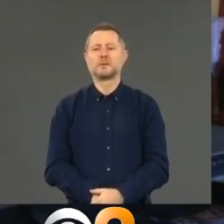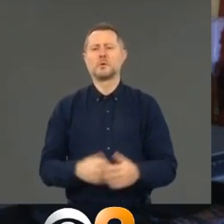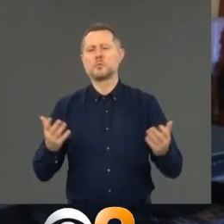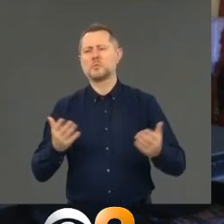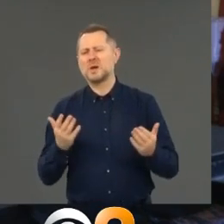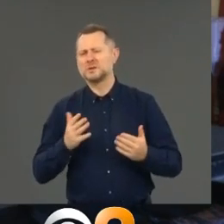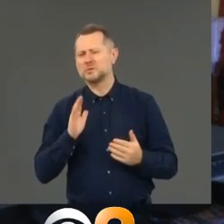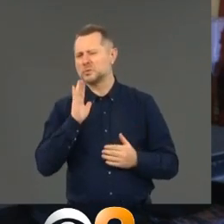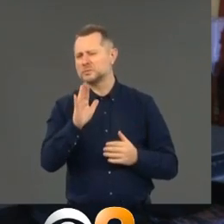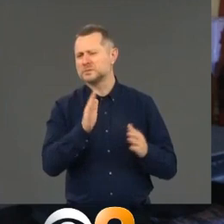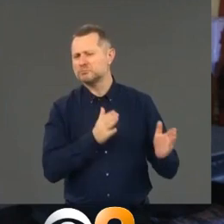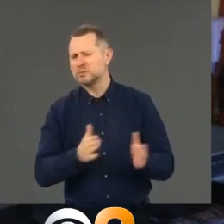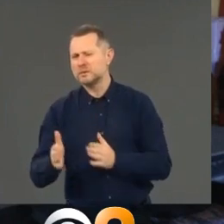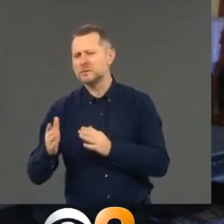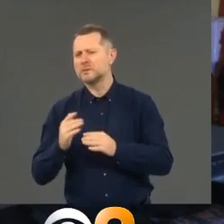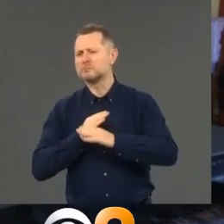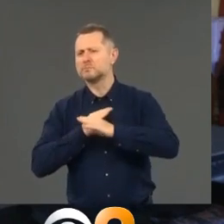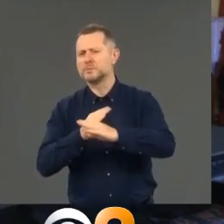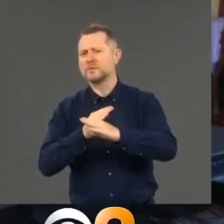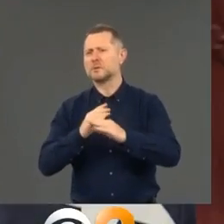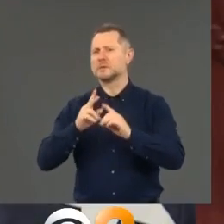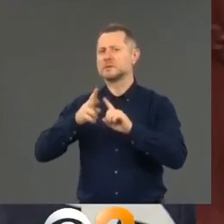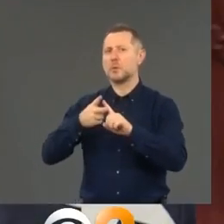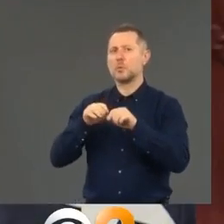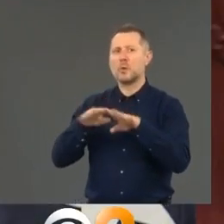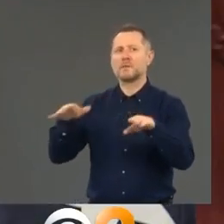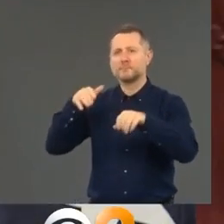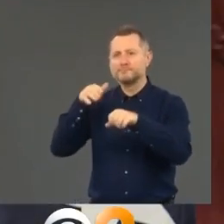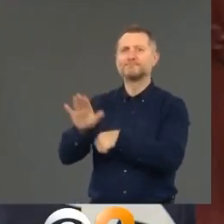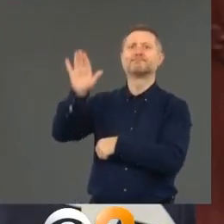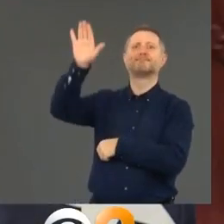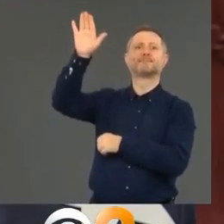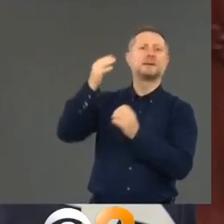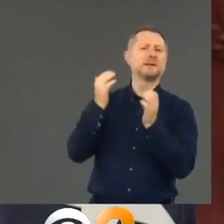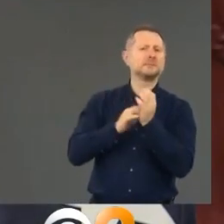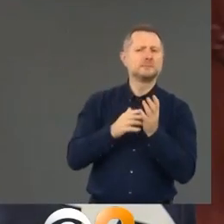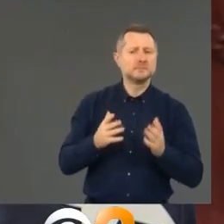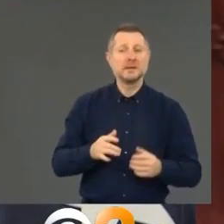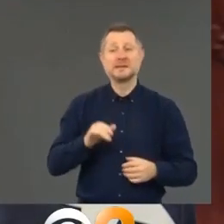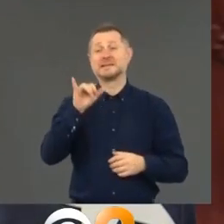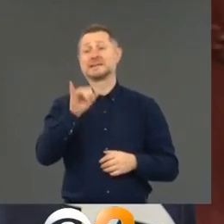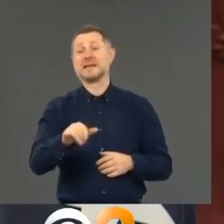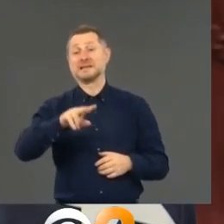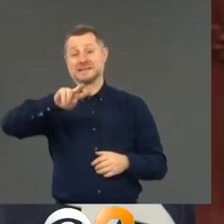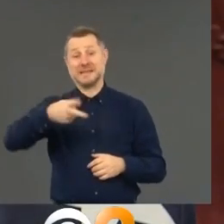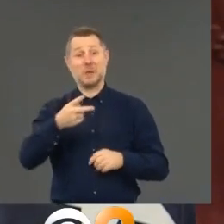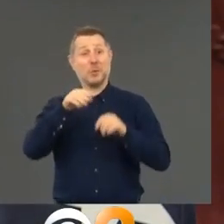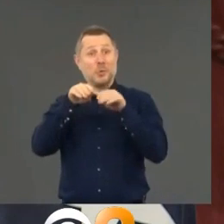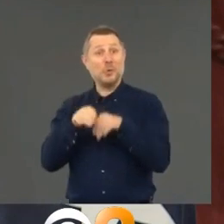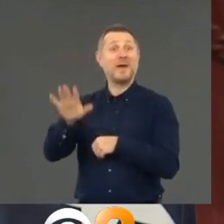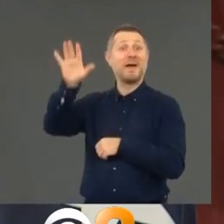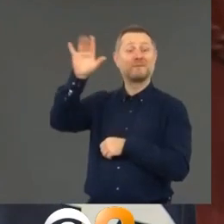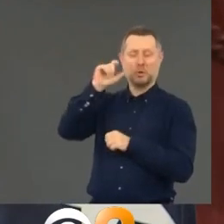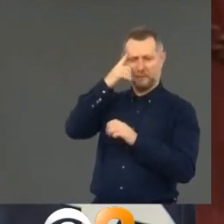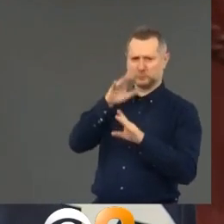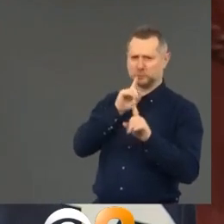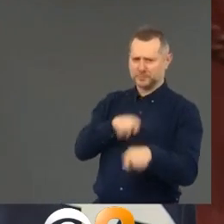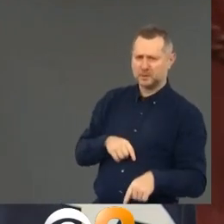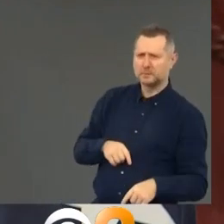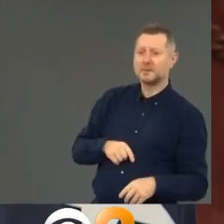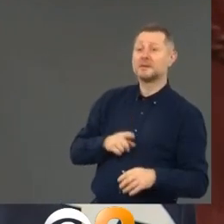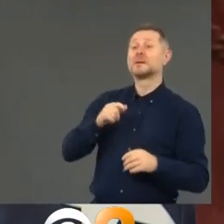to prevent a second wave? Well, look, the second wave, you can have people who come from